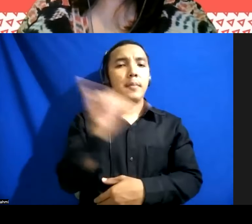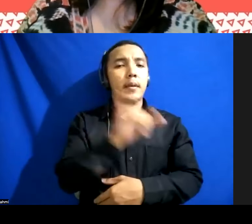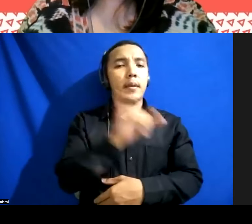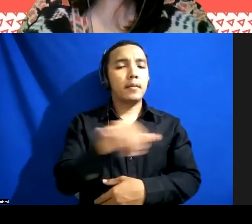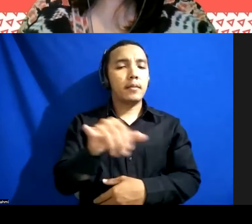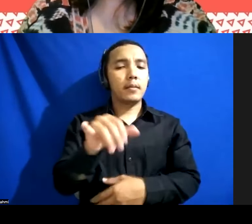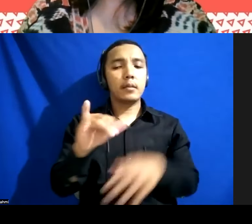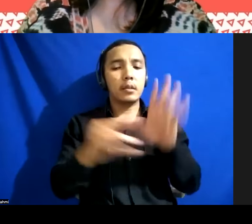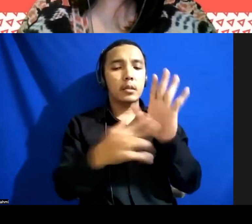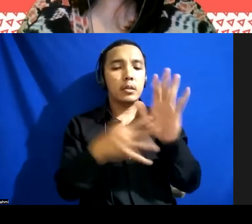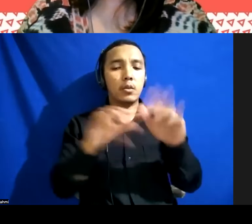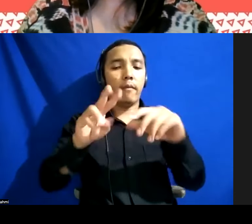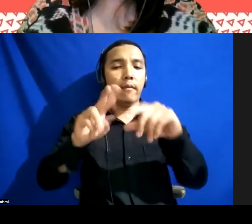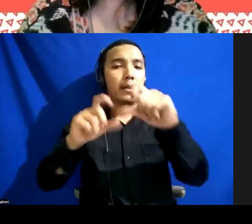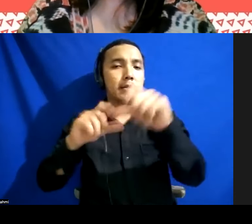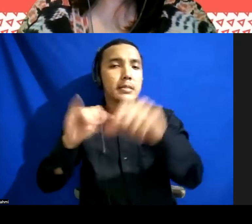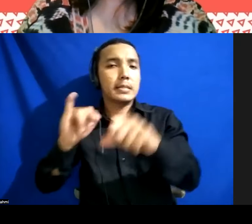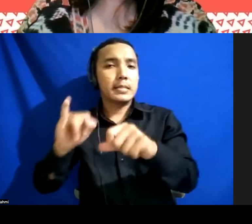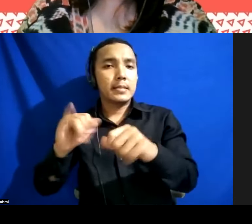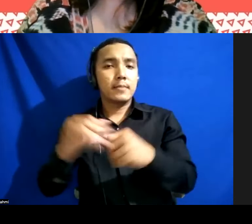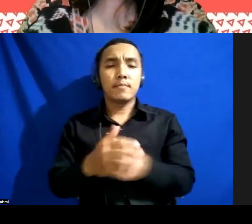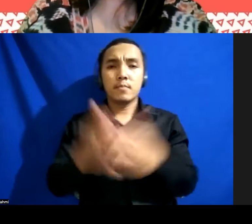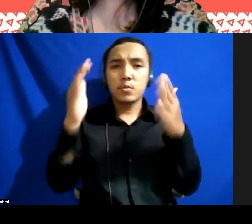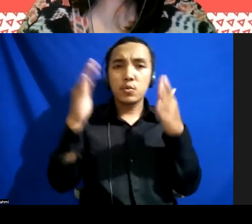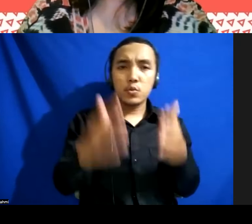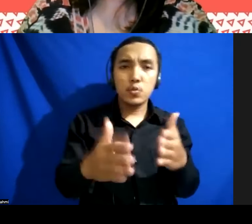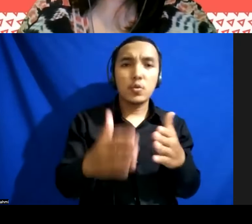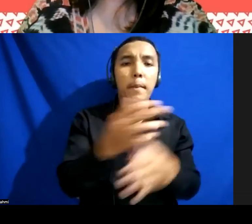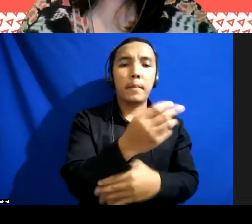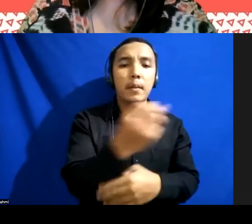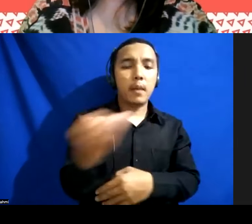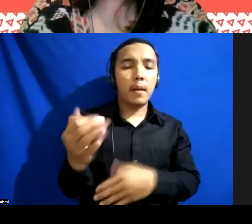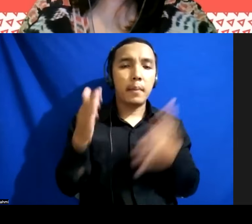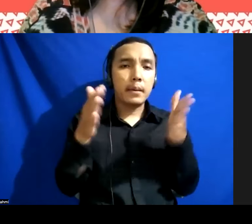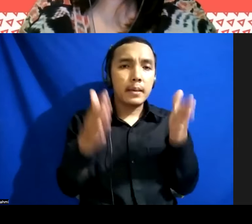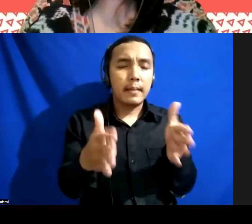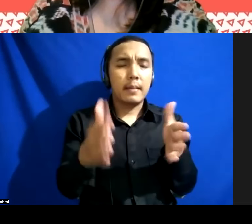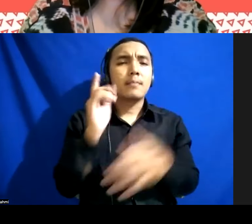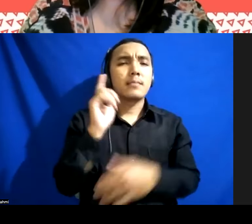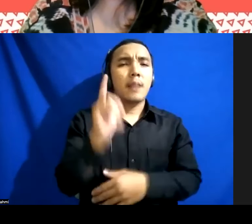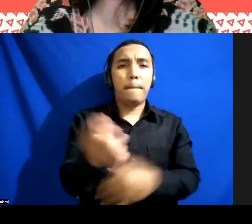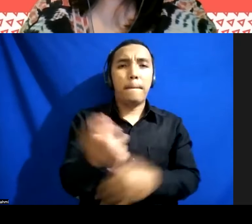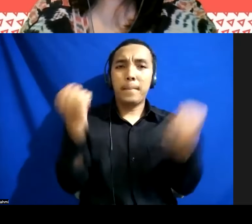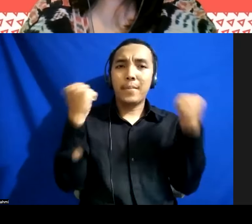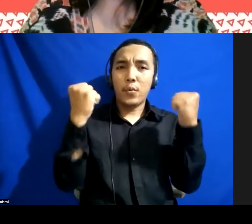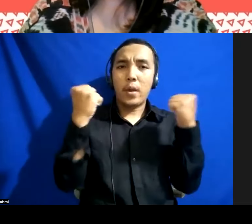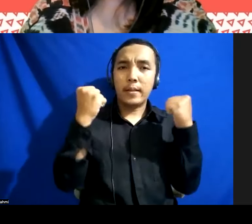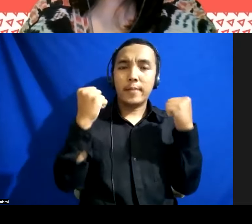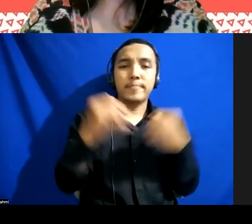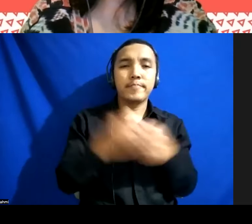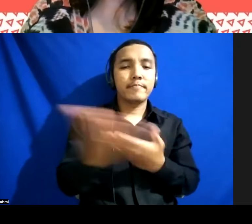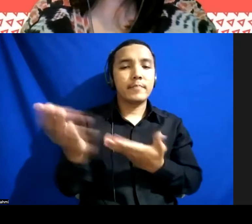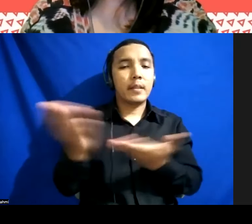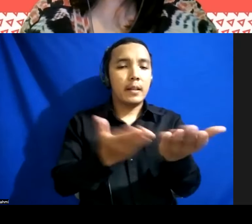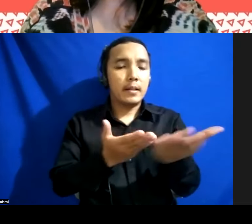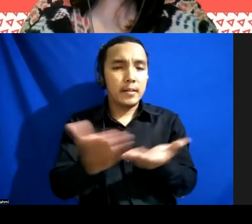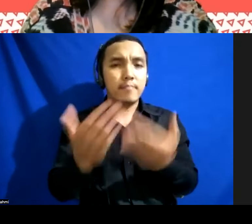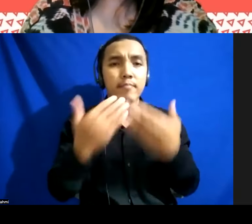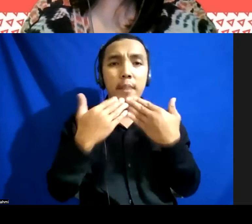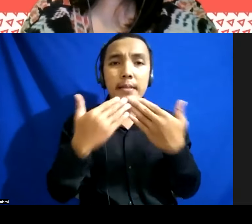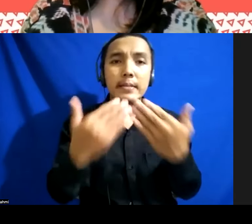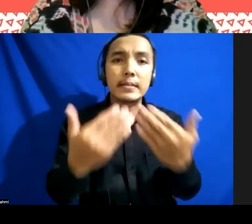and initiatives in sectors that we still need to reinforce in terms of their services. So thank you very